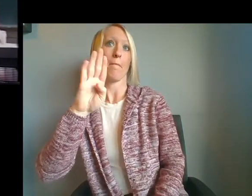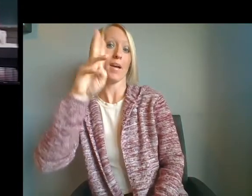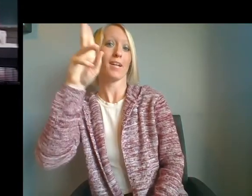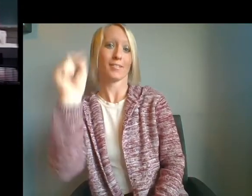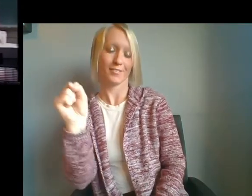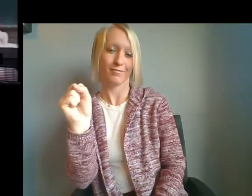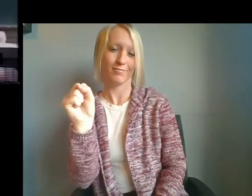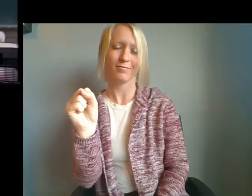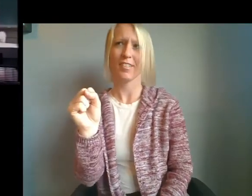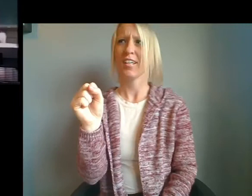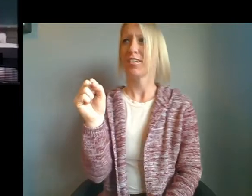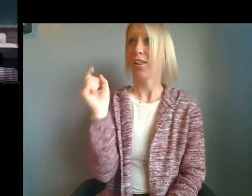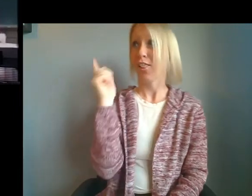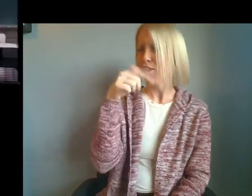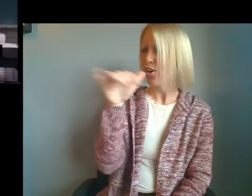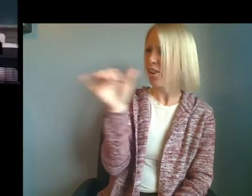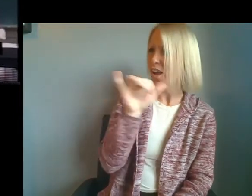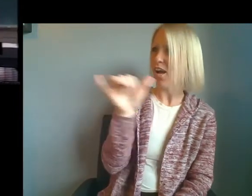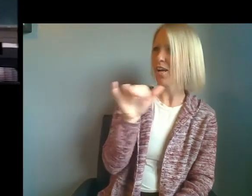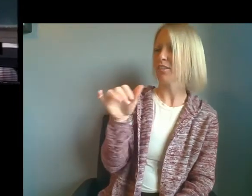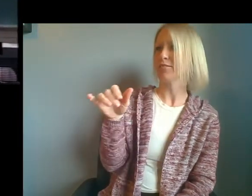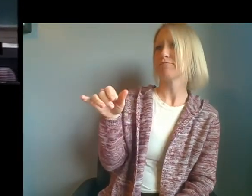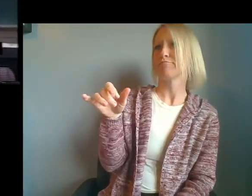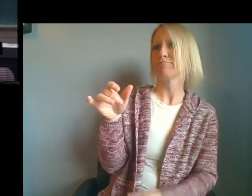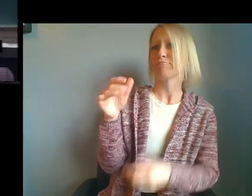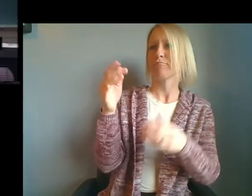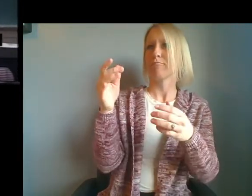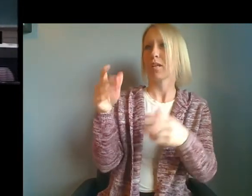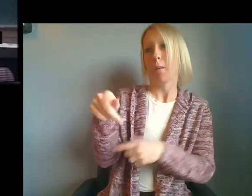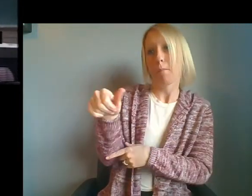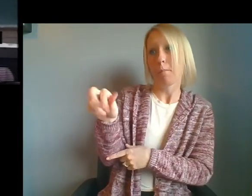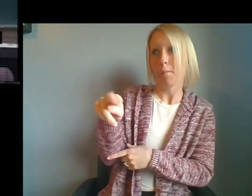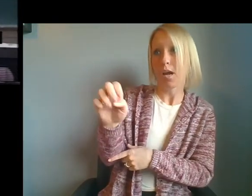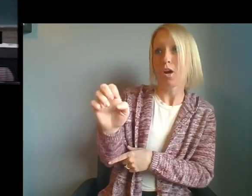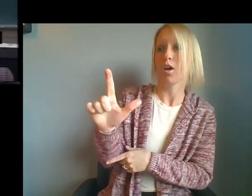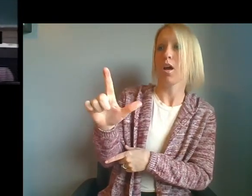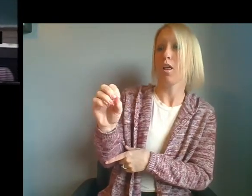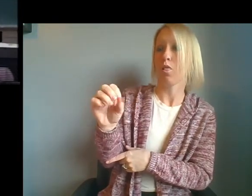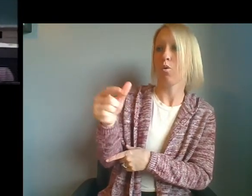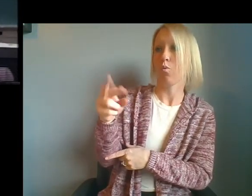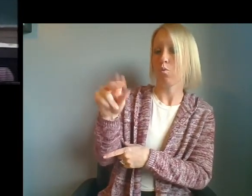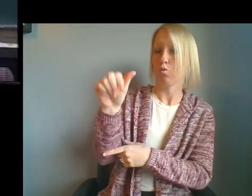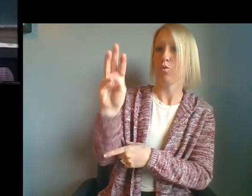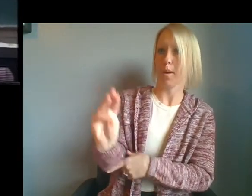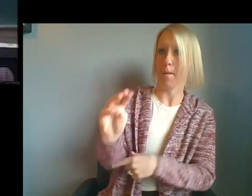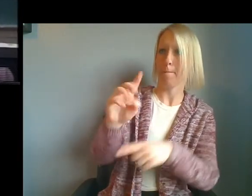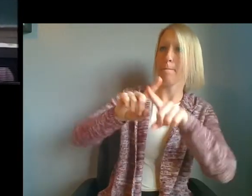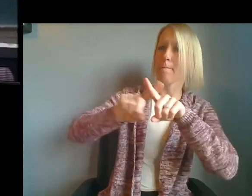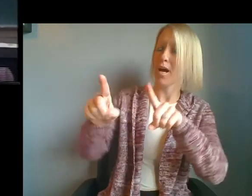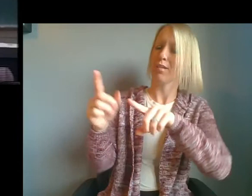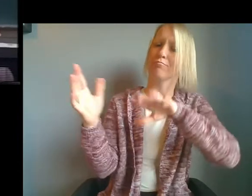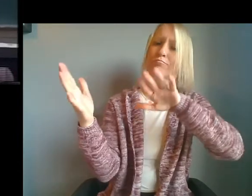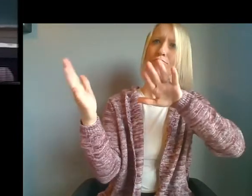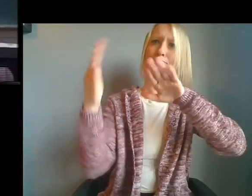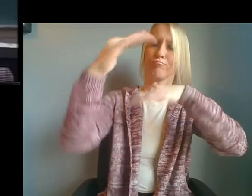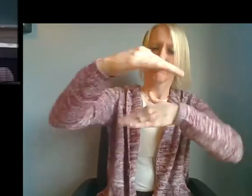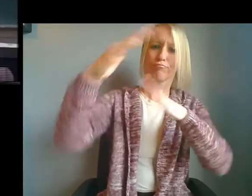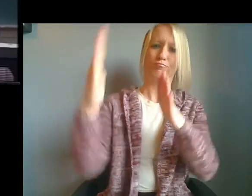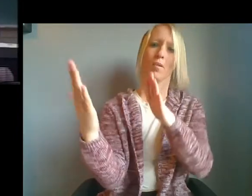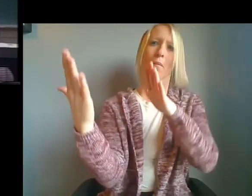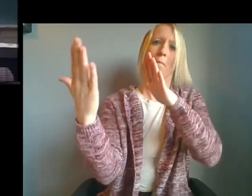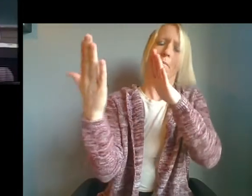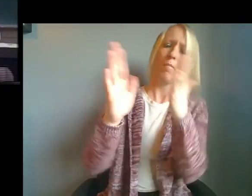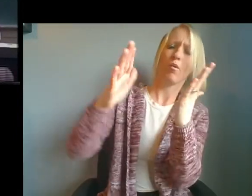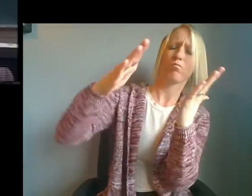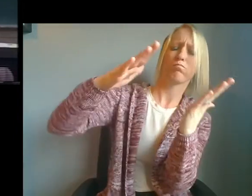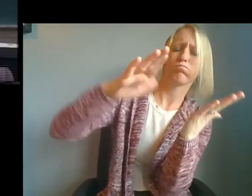looks weird. There are some other interesting facts about rhombuses that we'll get into later, but we don't need to know that. All you need to know